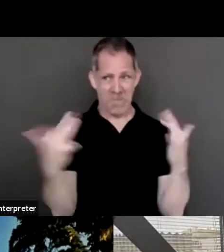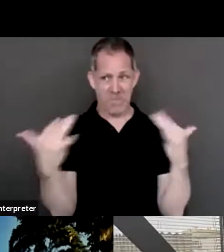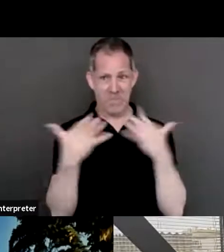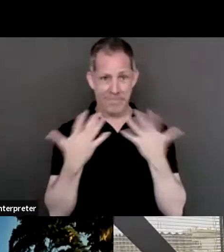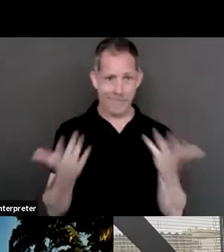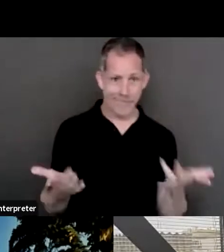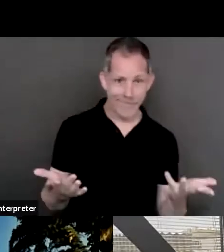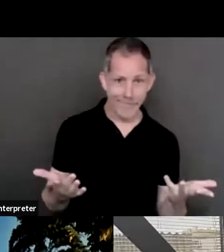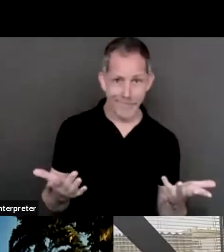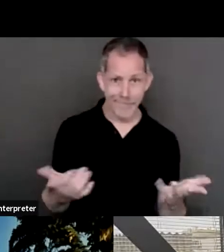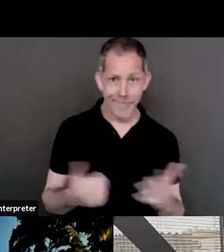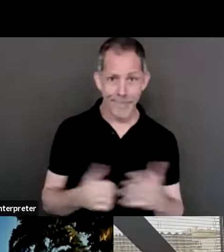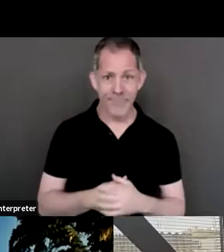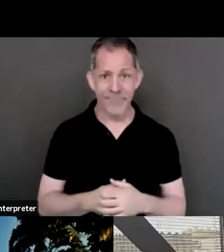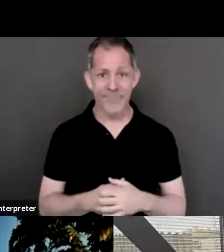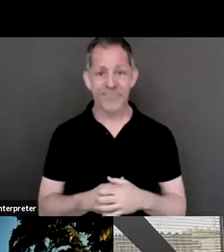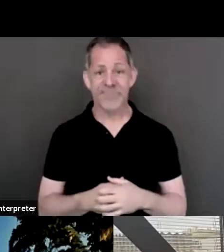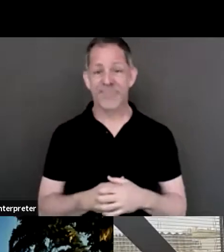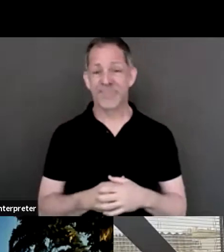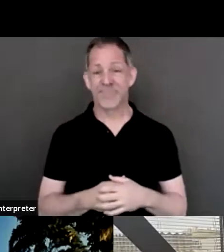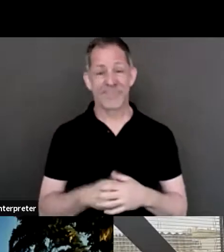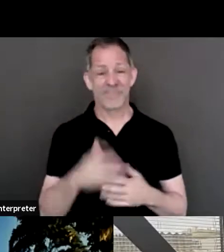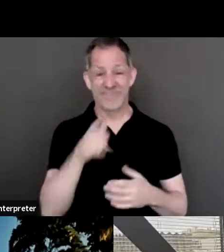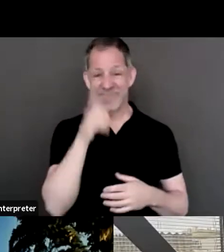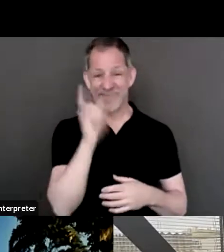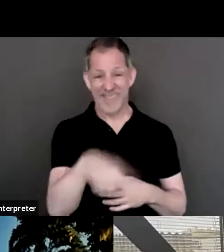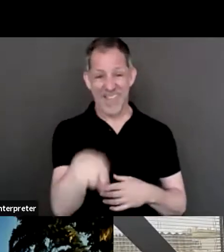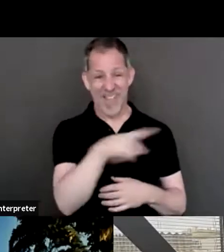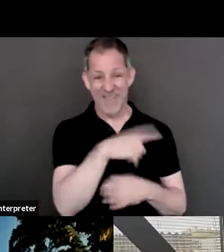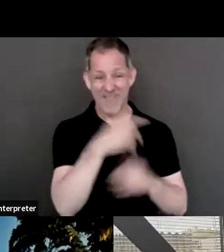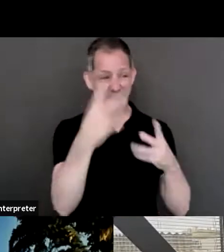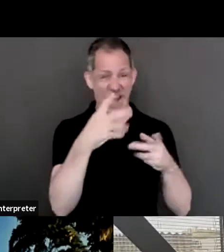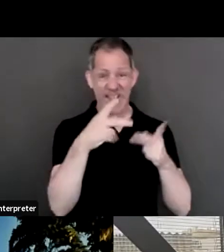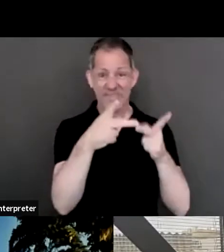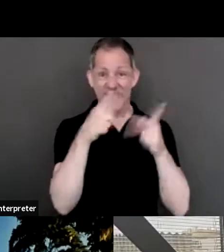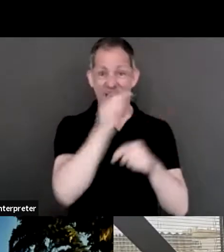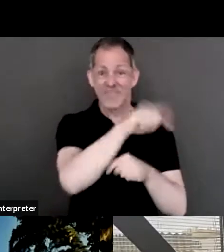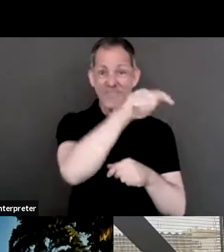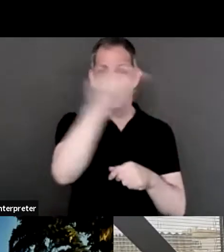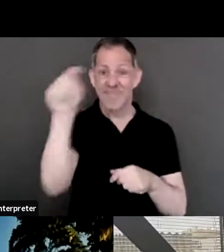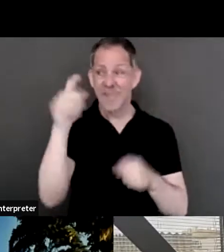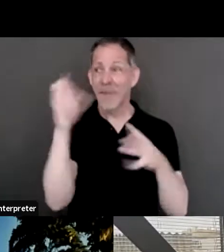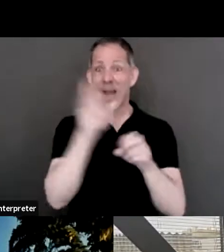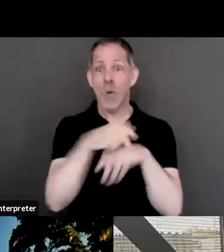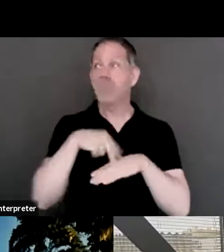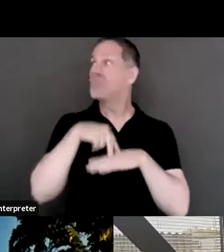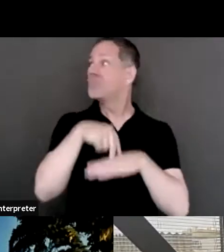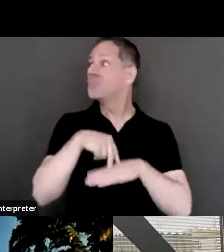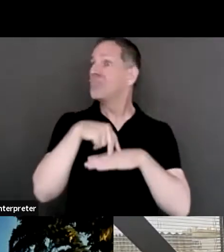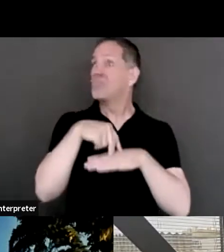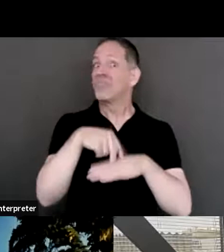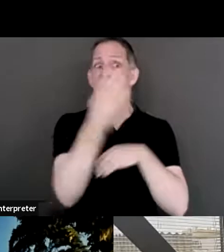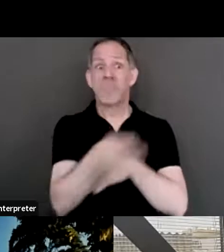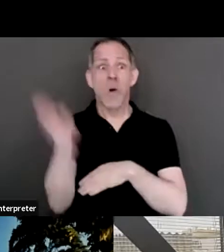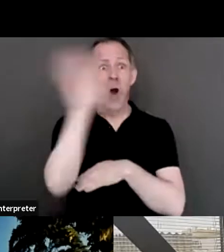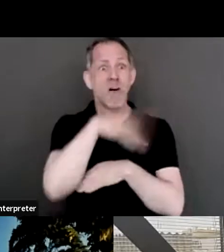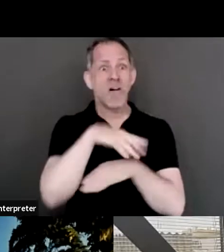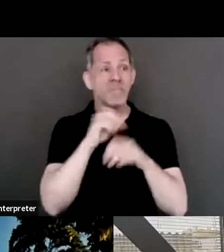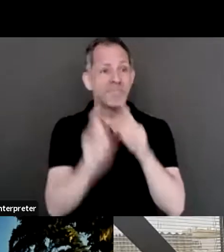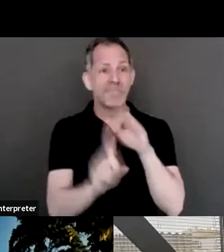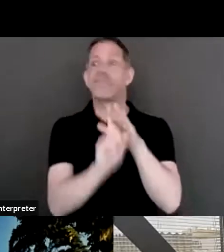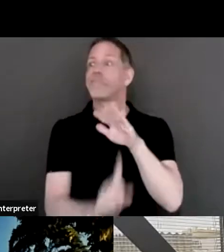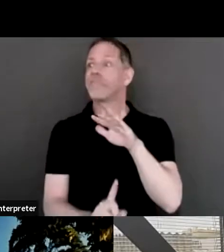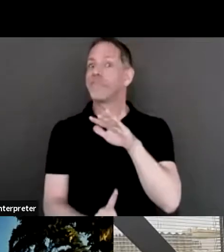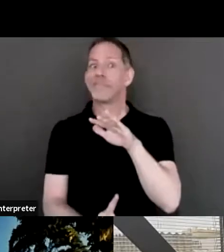just no economy of scale. So we've contracted. You can still get a test through the health district, but you can also get one through the